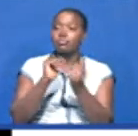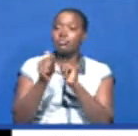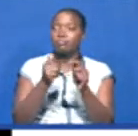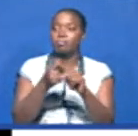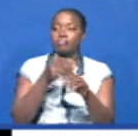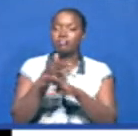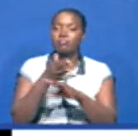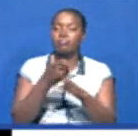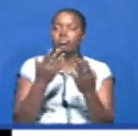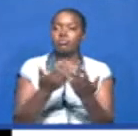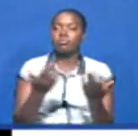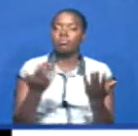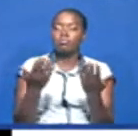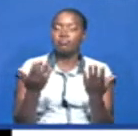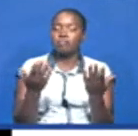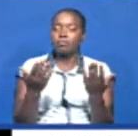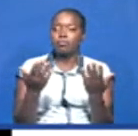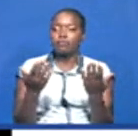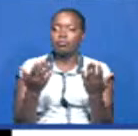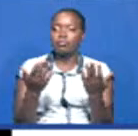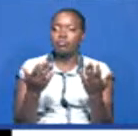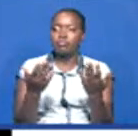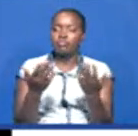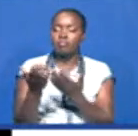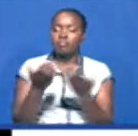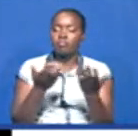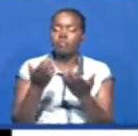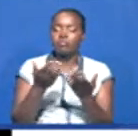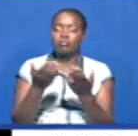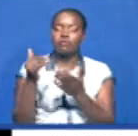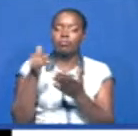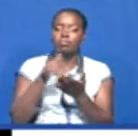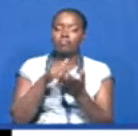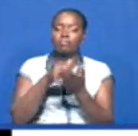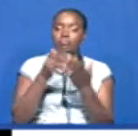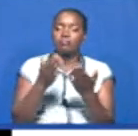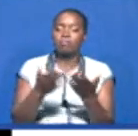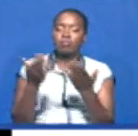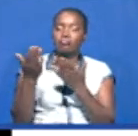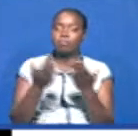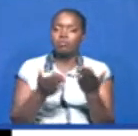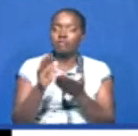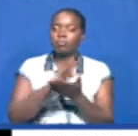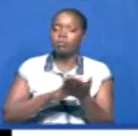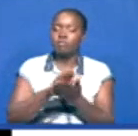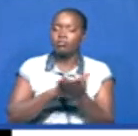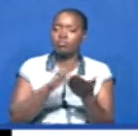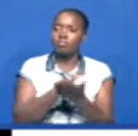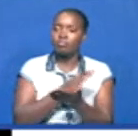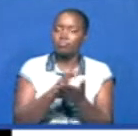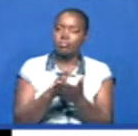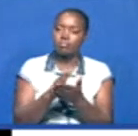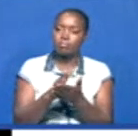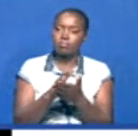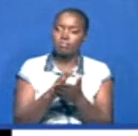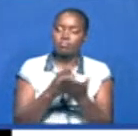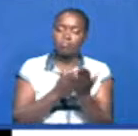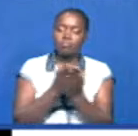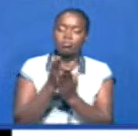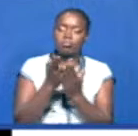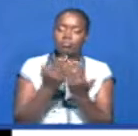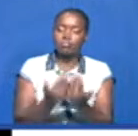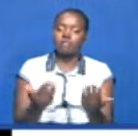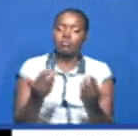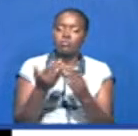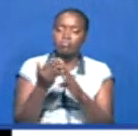counterfeit imports. Traders and importers will have a platform to confirm the genuineness of goods prior